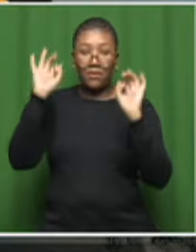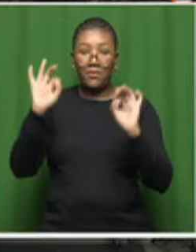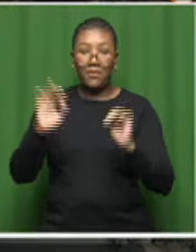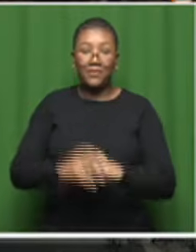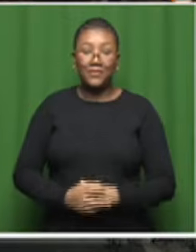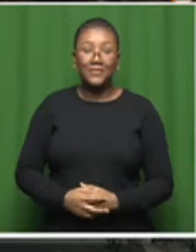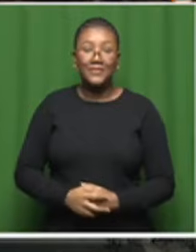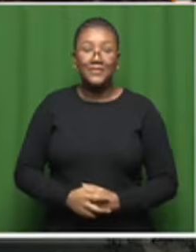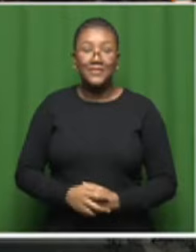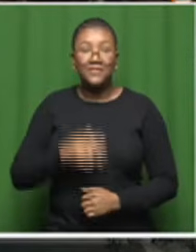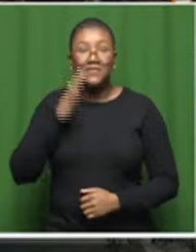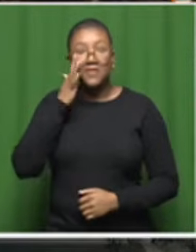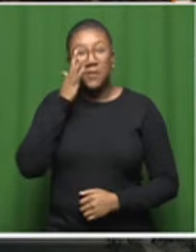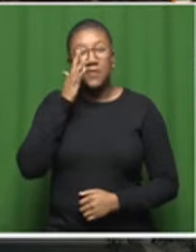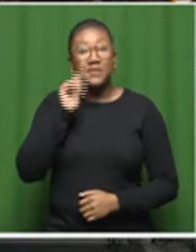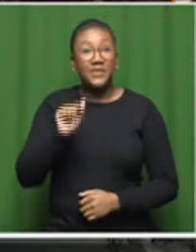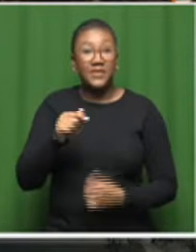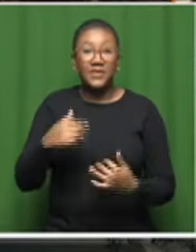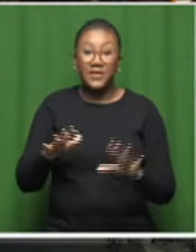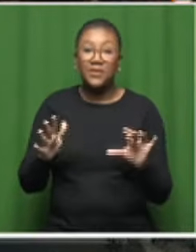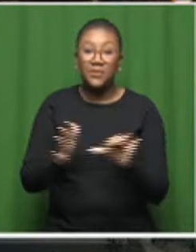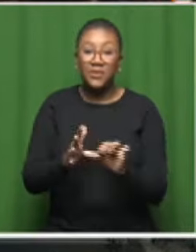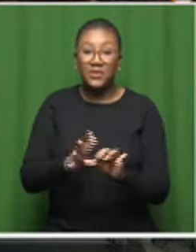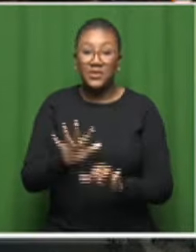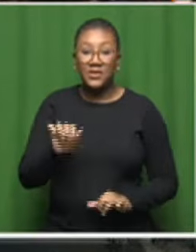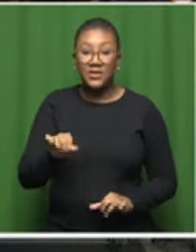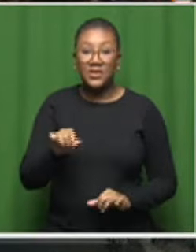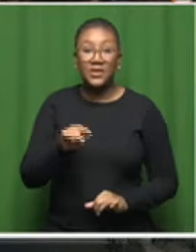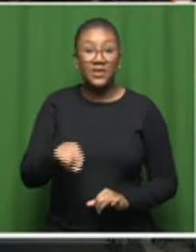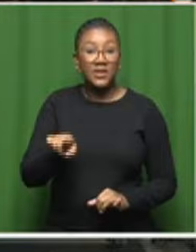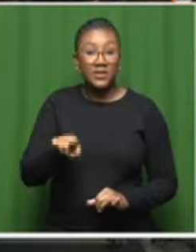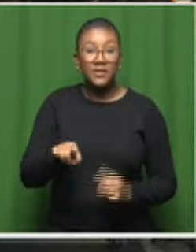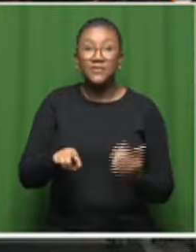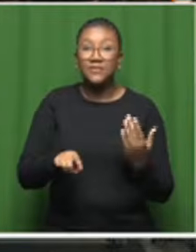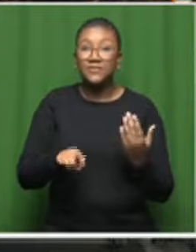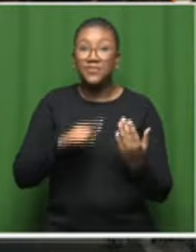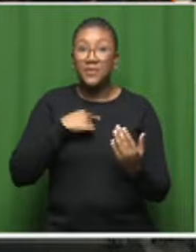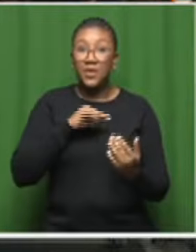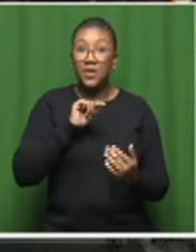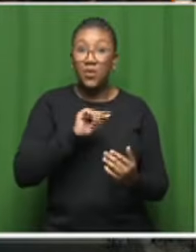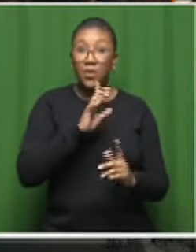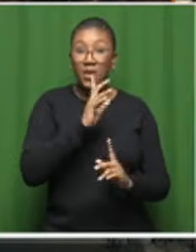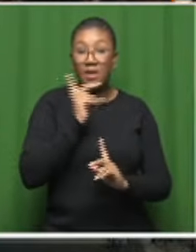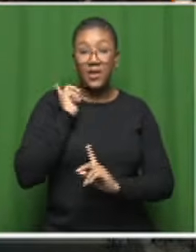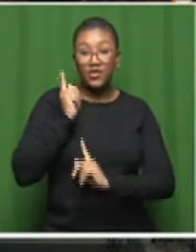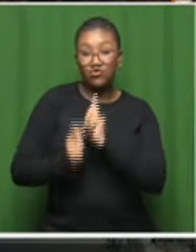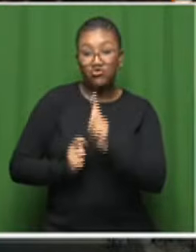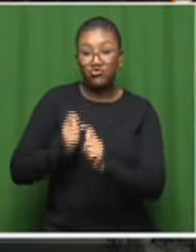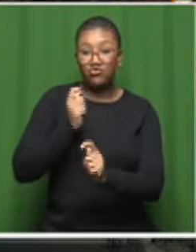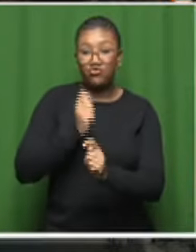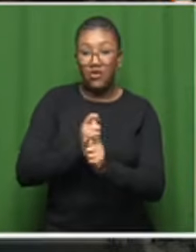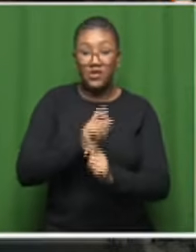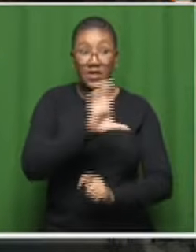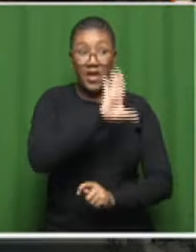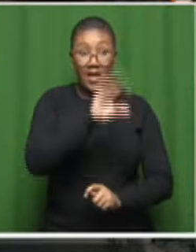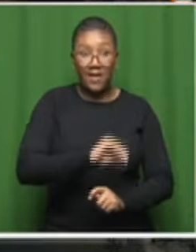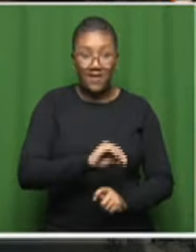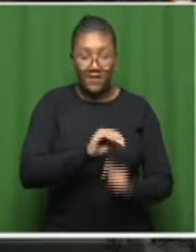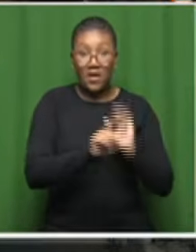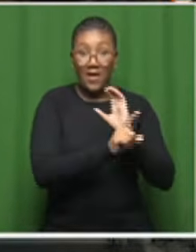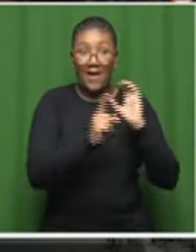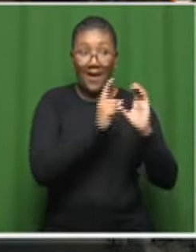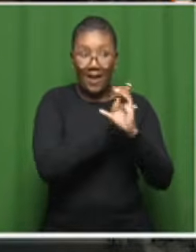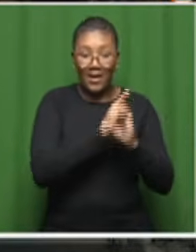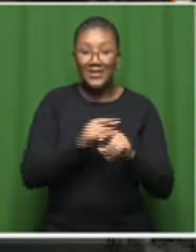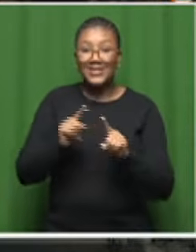and oftentimes your work explores the relationship between traditional African culture as well as modern art. And perhaps you could